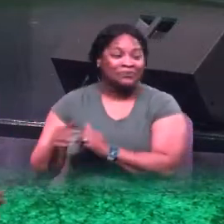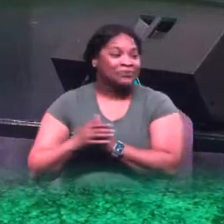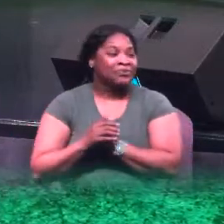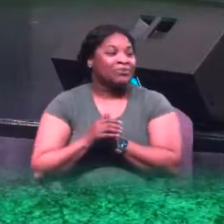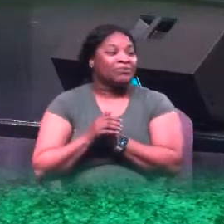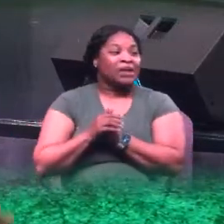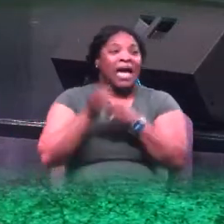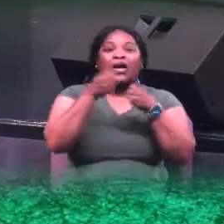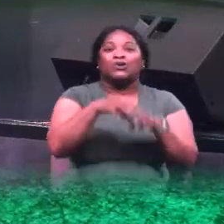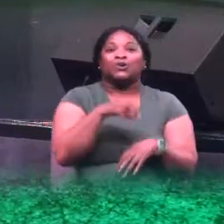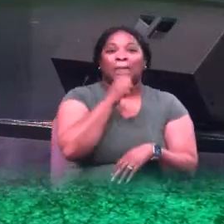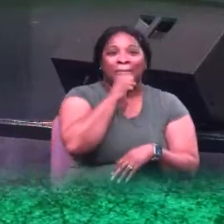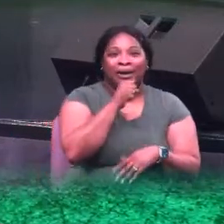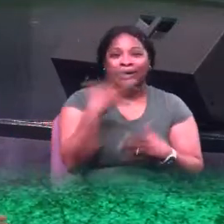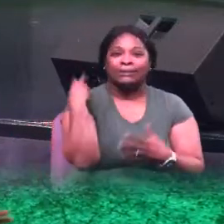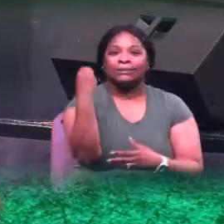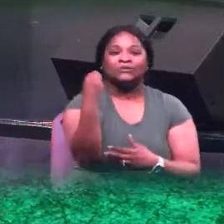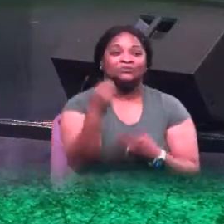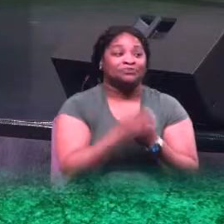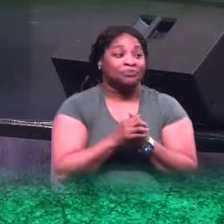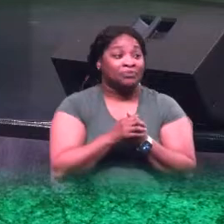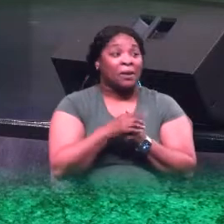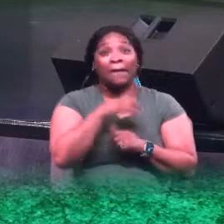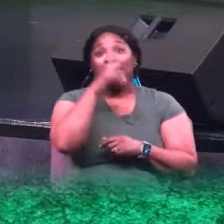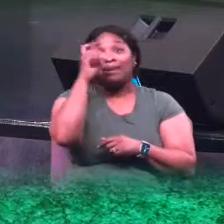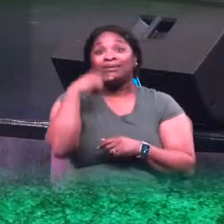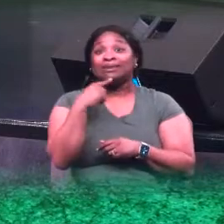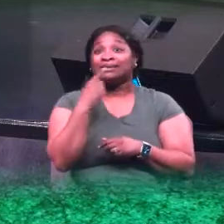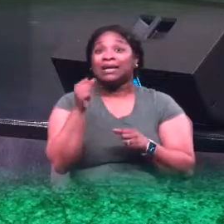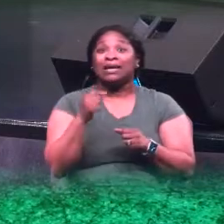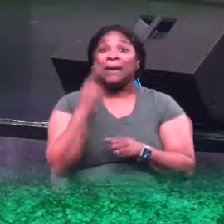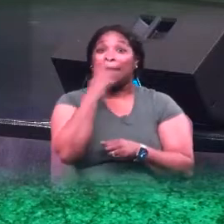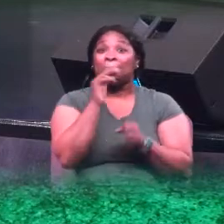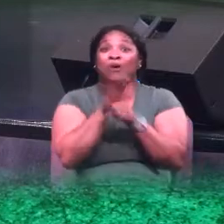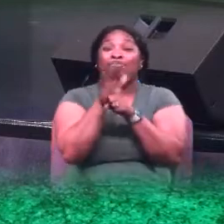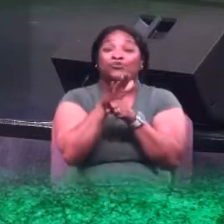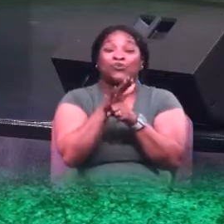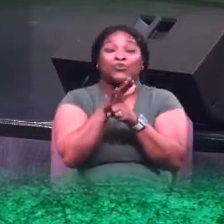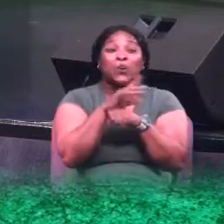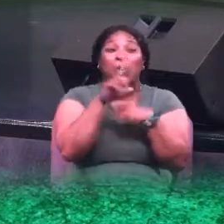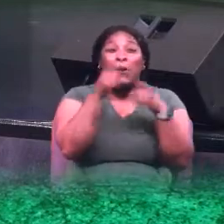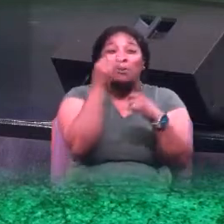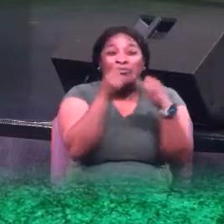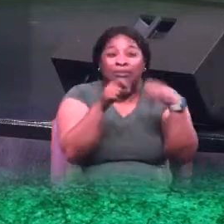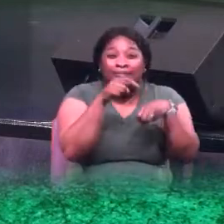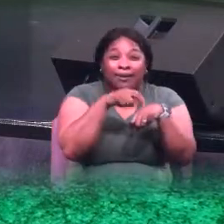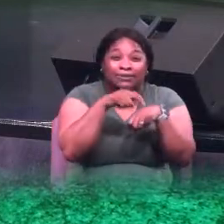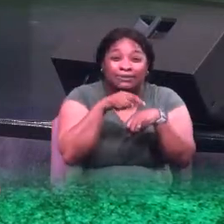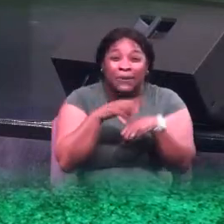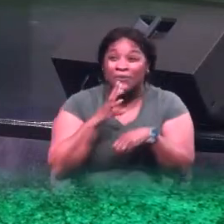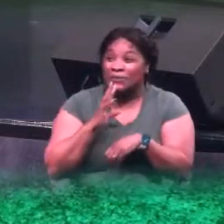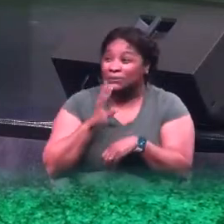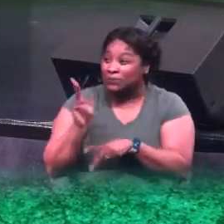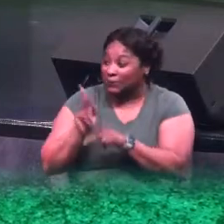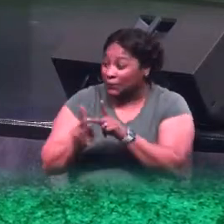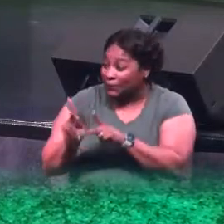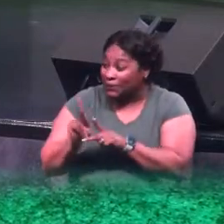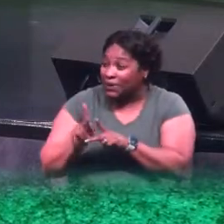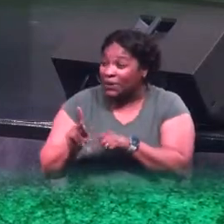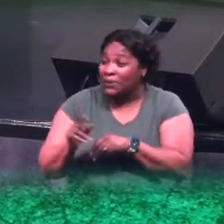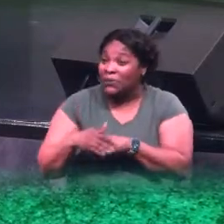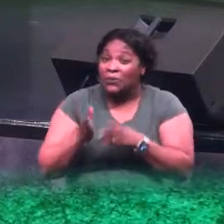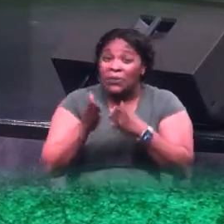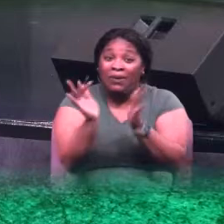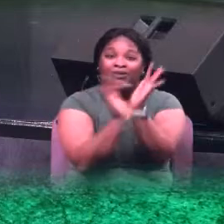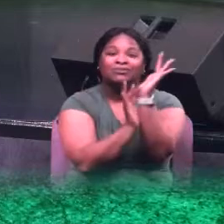I could drop the mic and leave, because I just said a mouthful right now. When was the last time you talked to people the